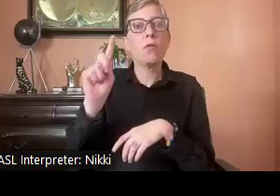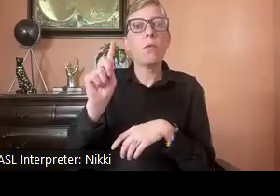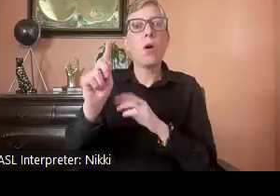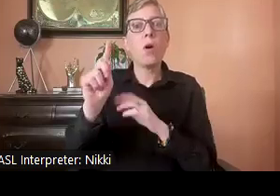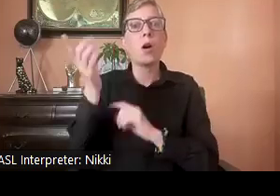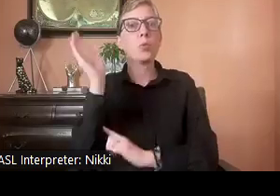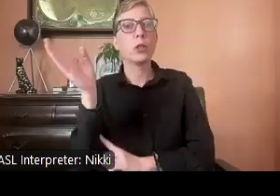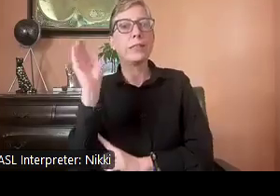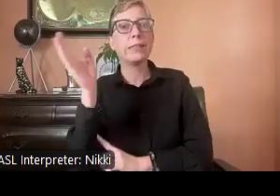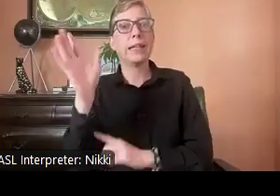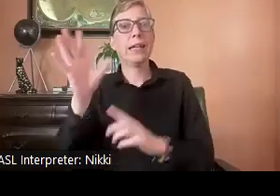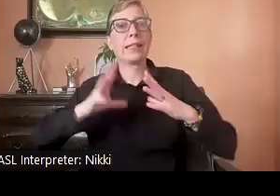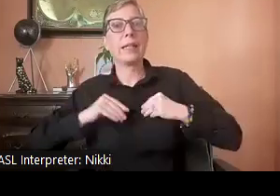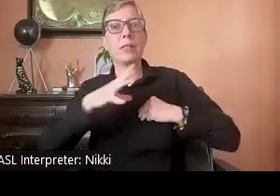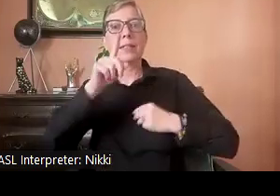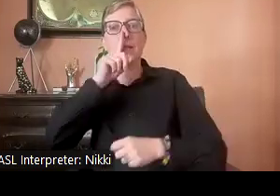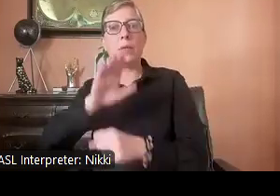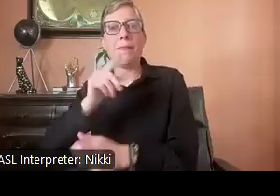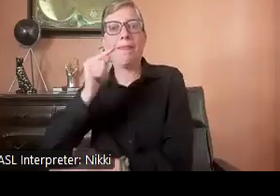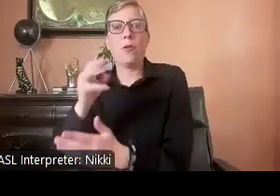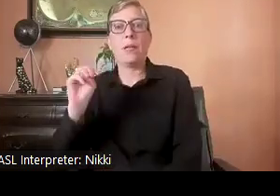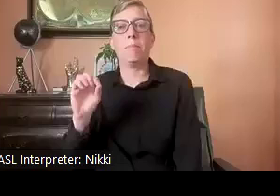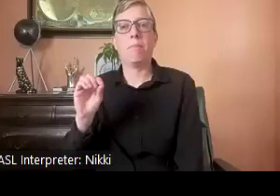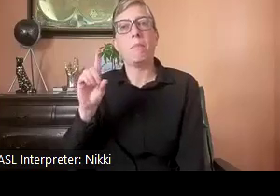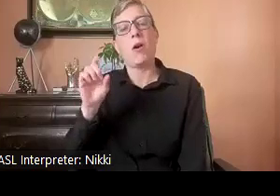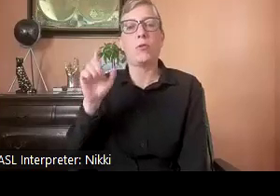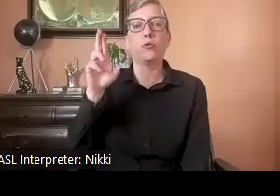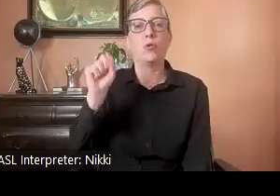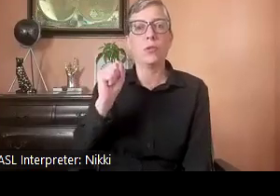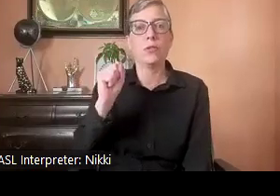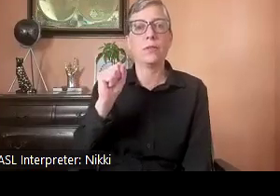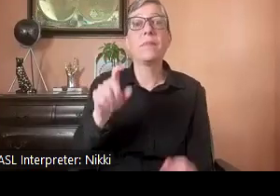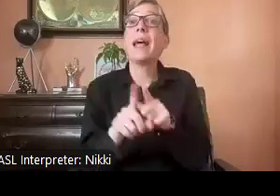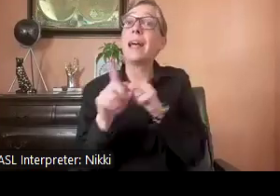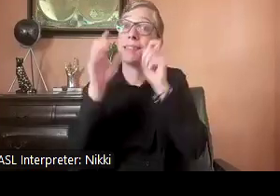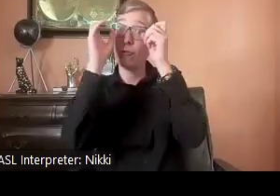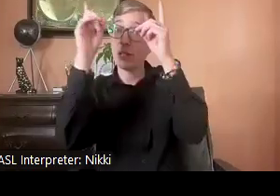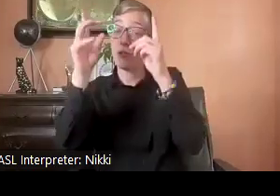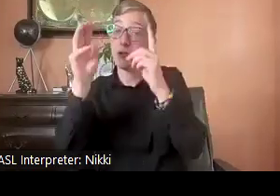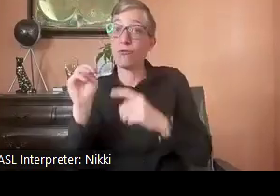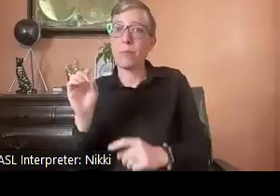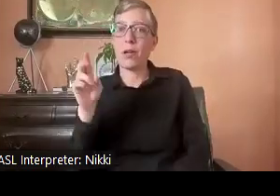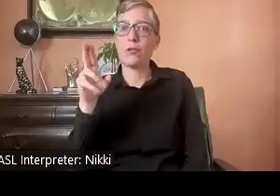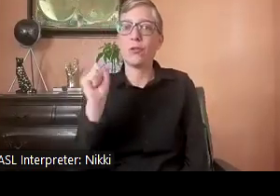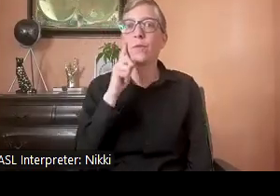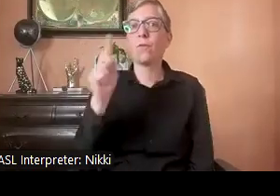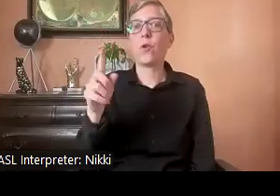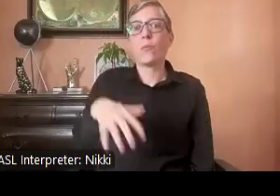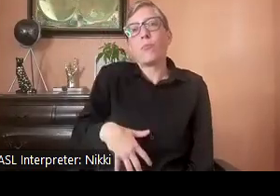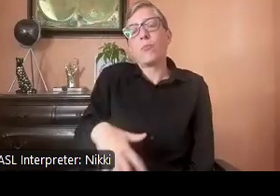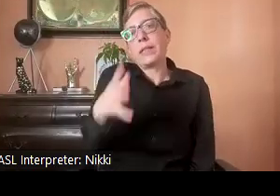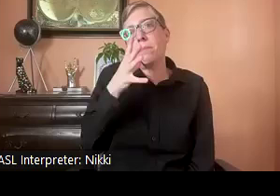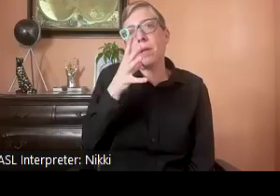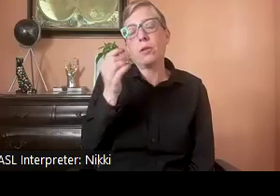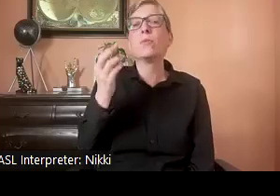mothers who just had a baby or within 2 years of birth. And then we're also doing a pragmatic trial